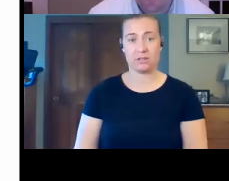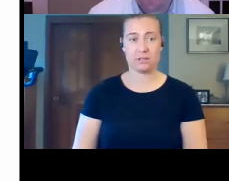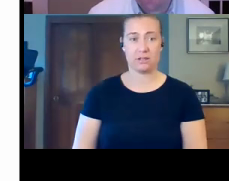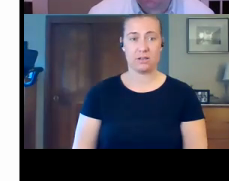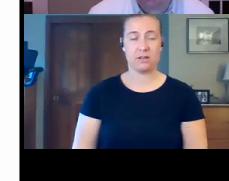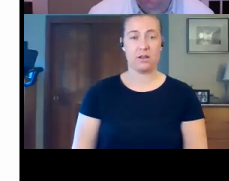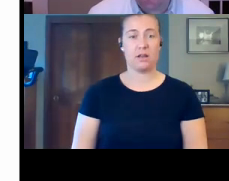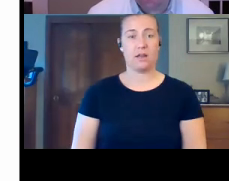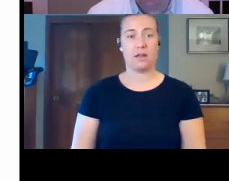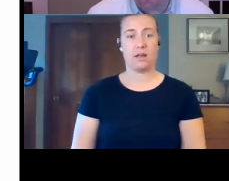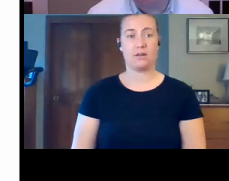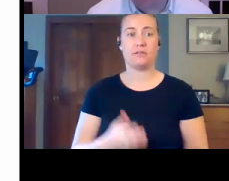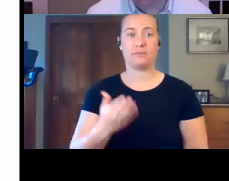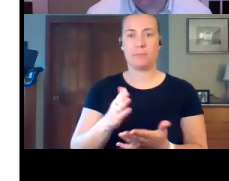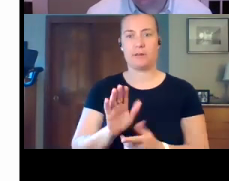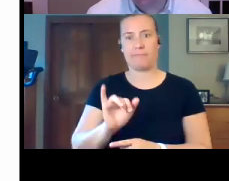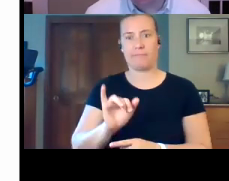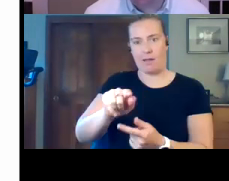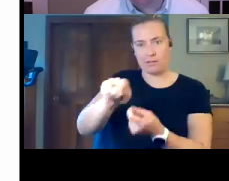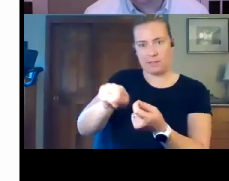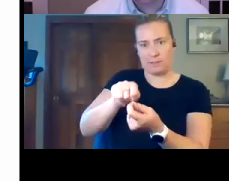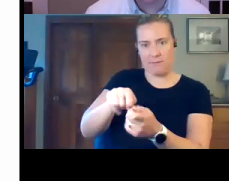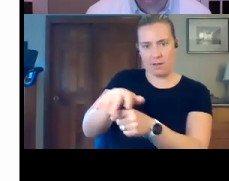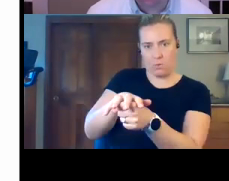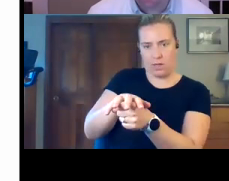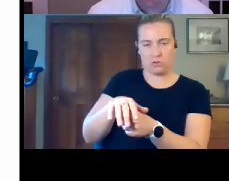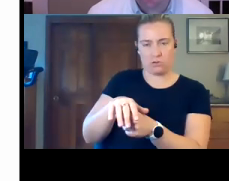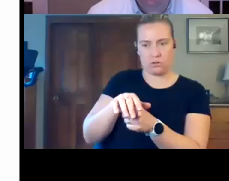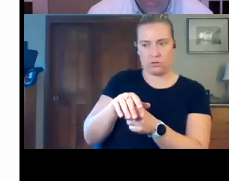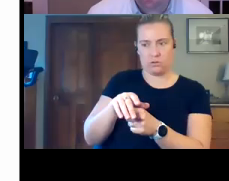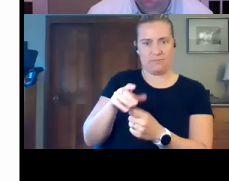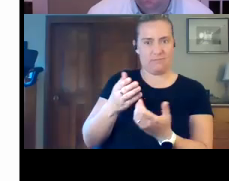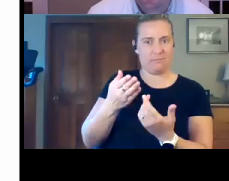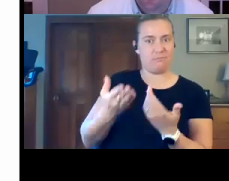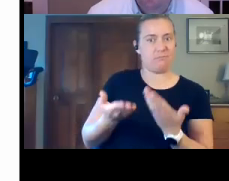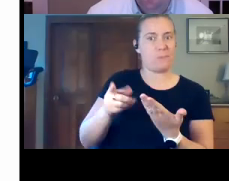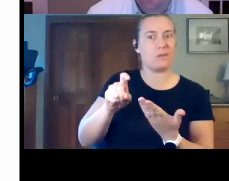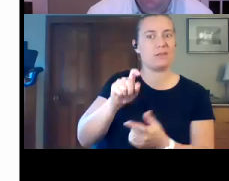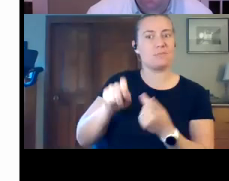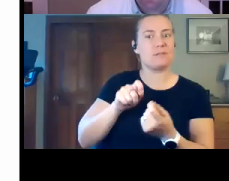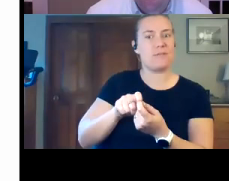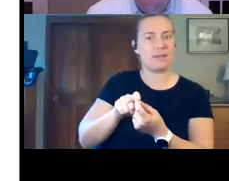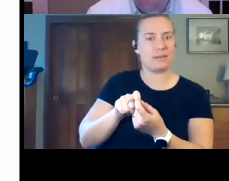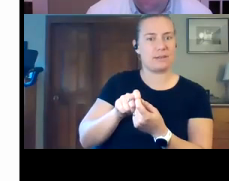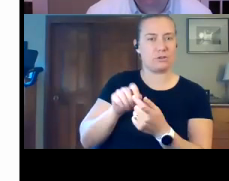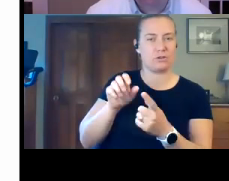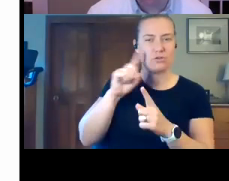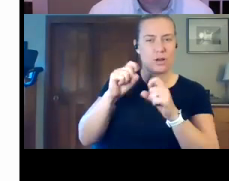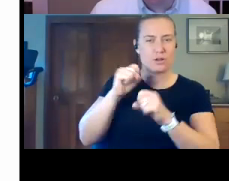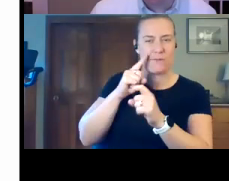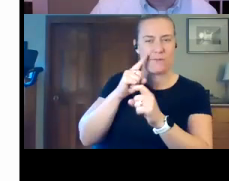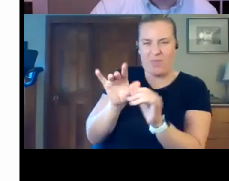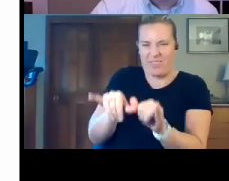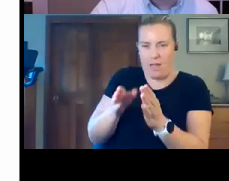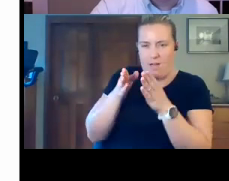organization or site specific needs more effective than standard approaches? And if so, is the added effort and